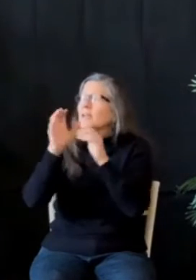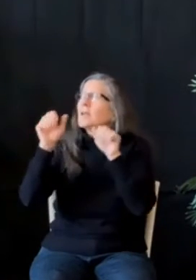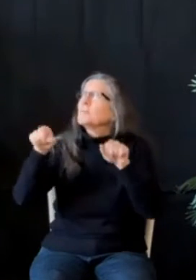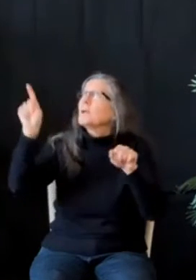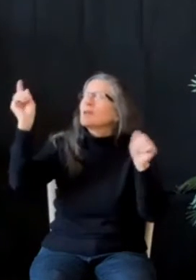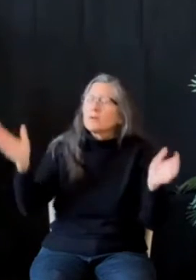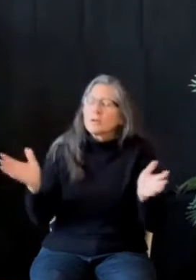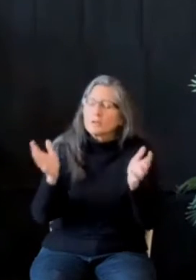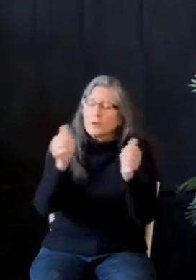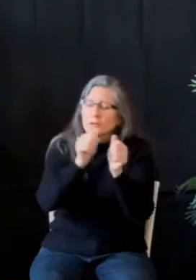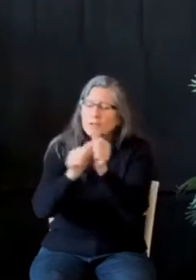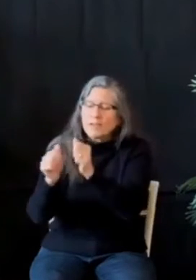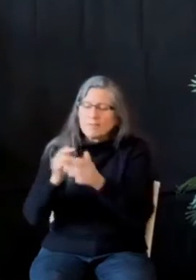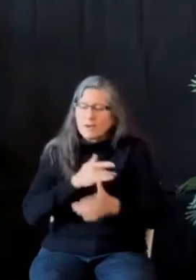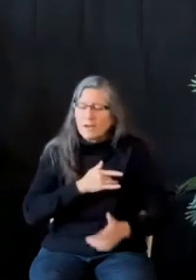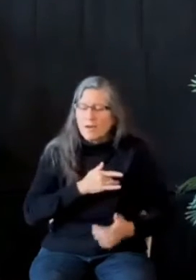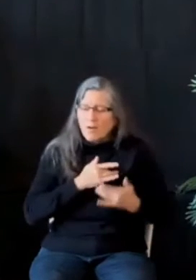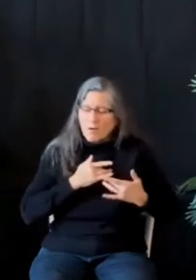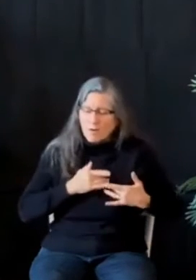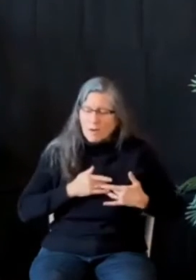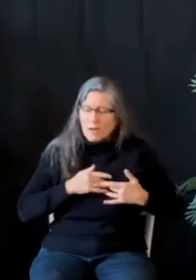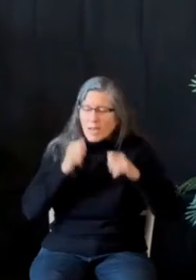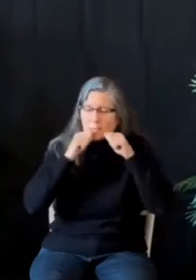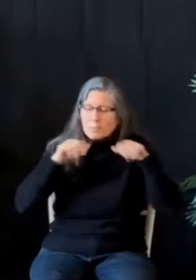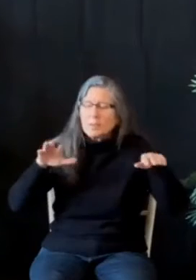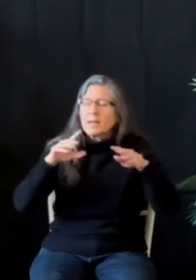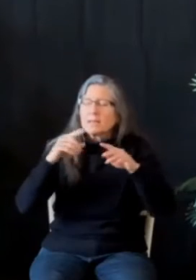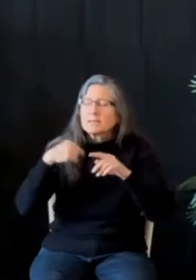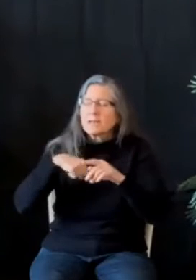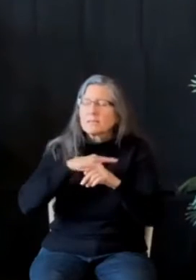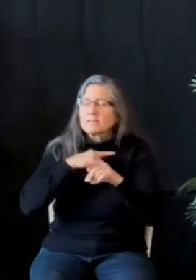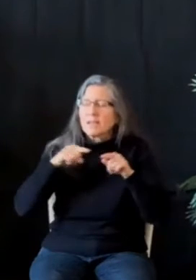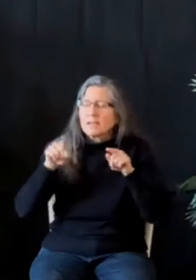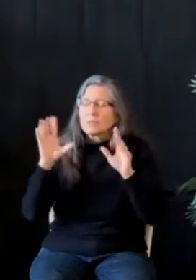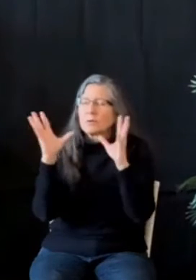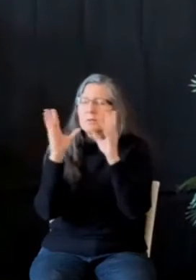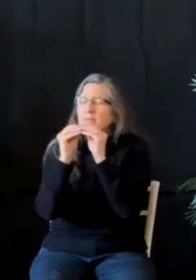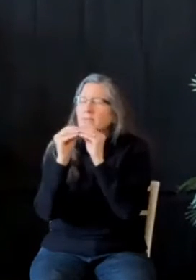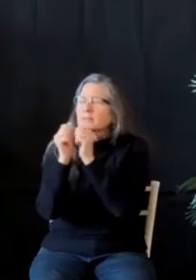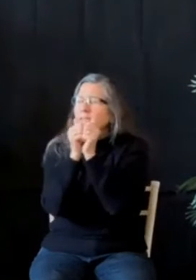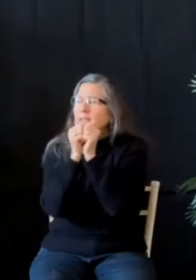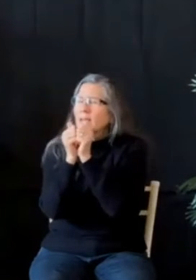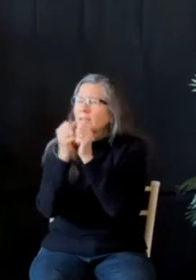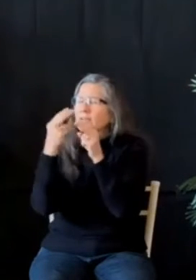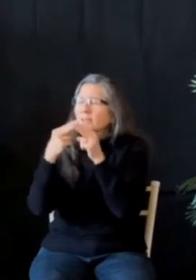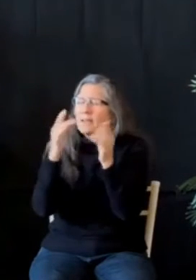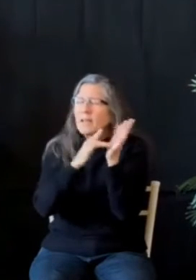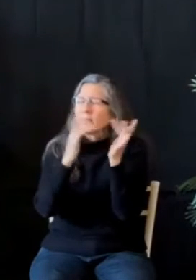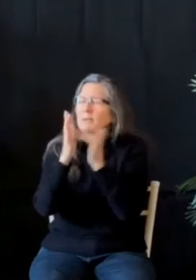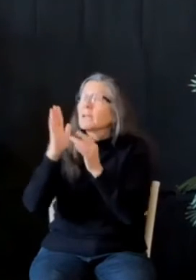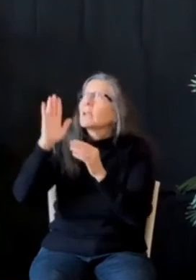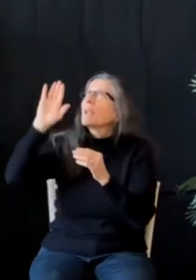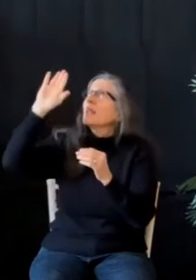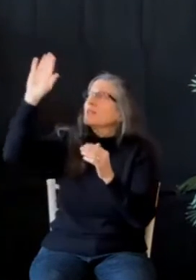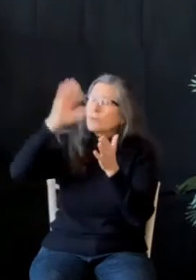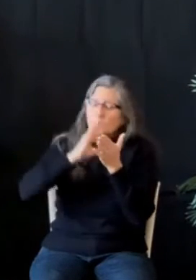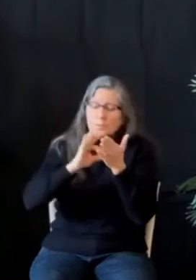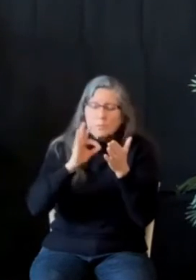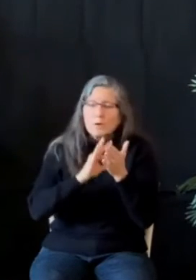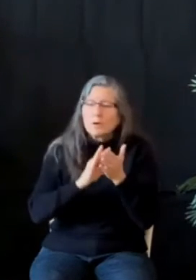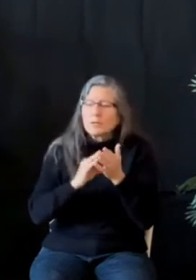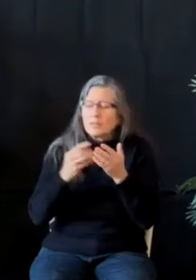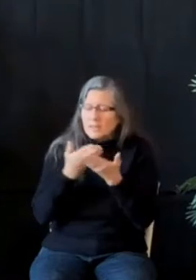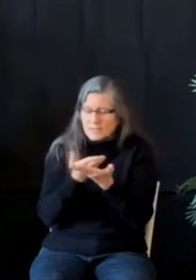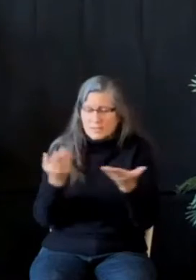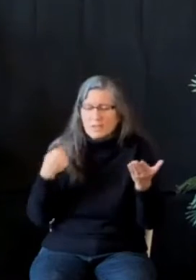heart. May you bless us as we gather together in the name of Jesus and in your word. For these are the things we ask in